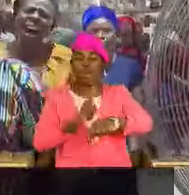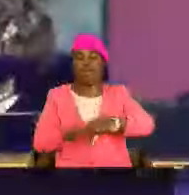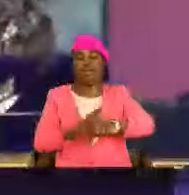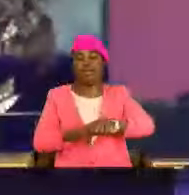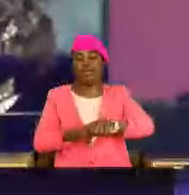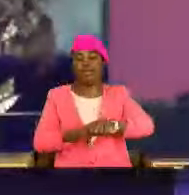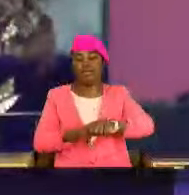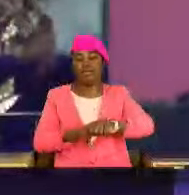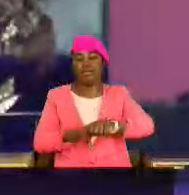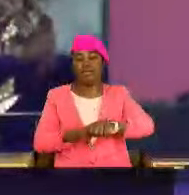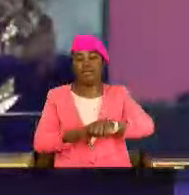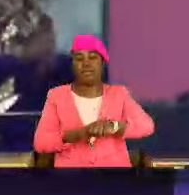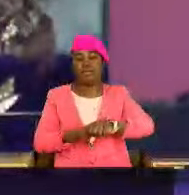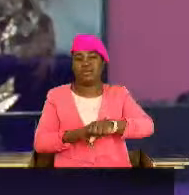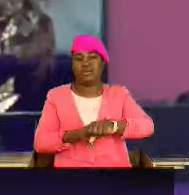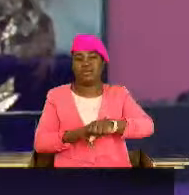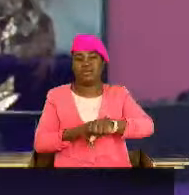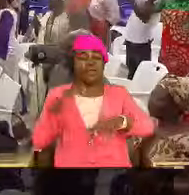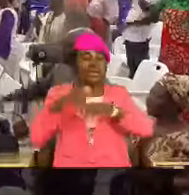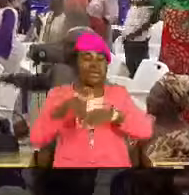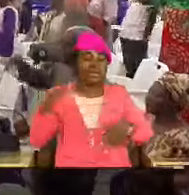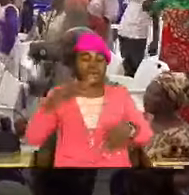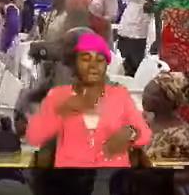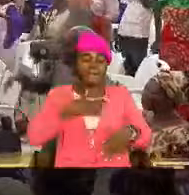favor in my